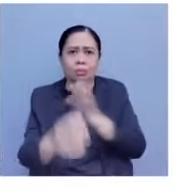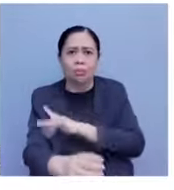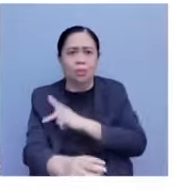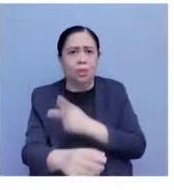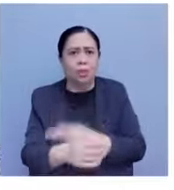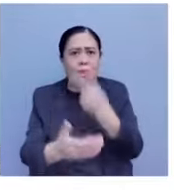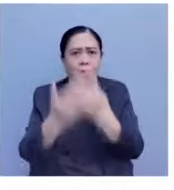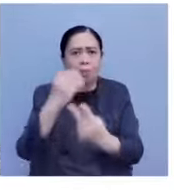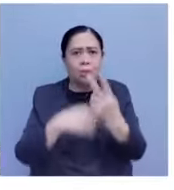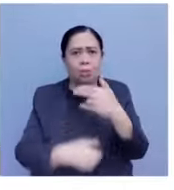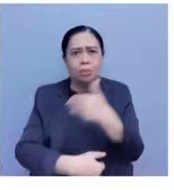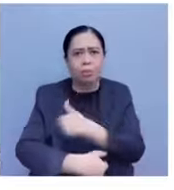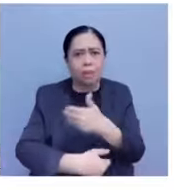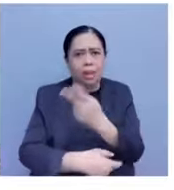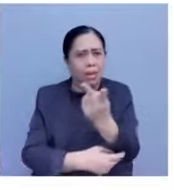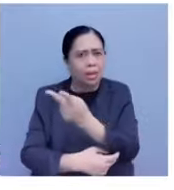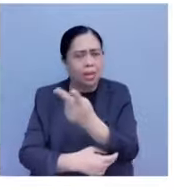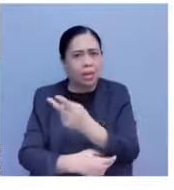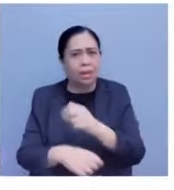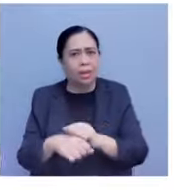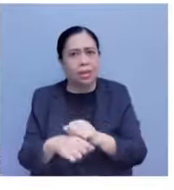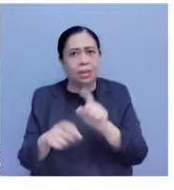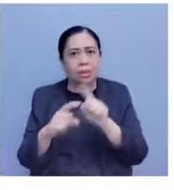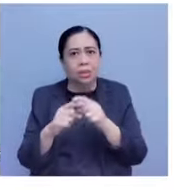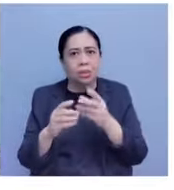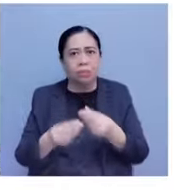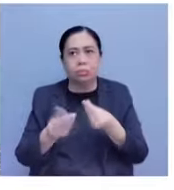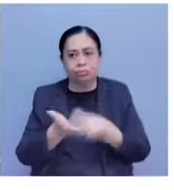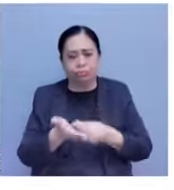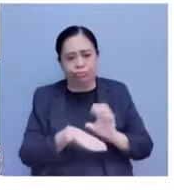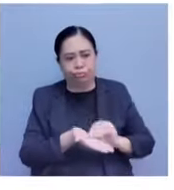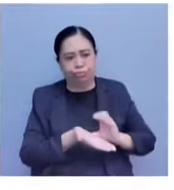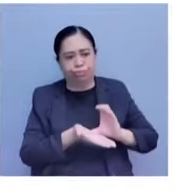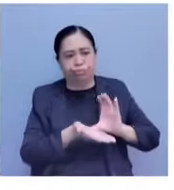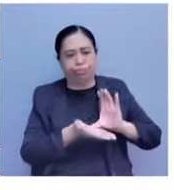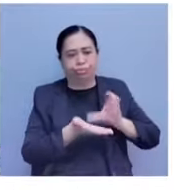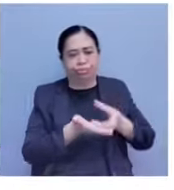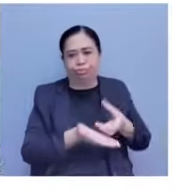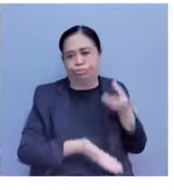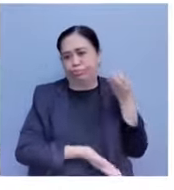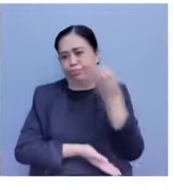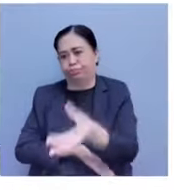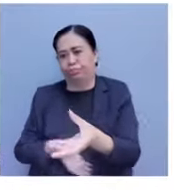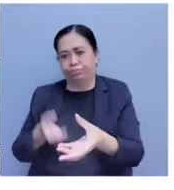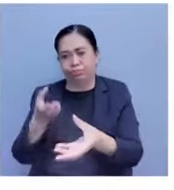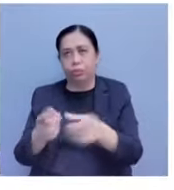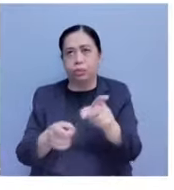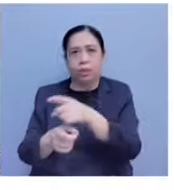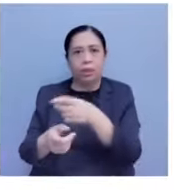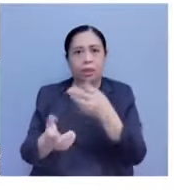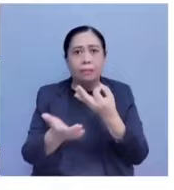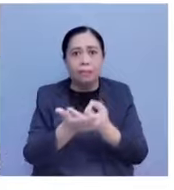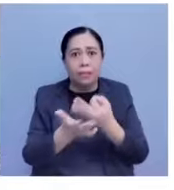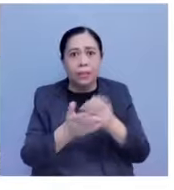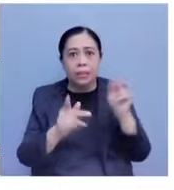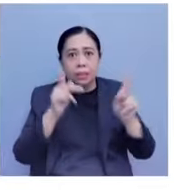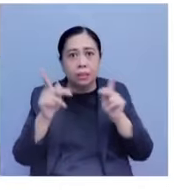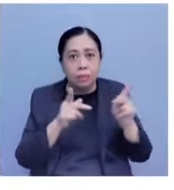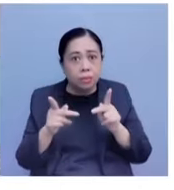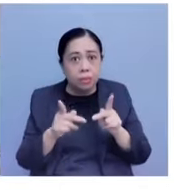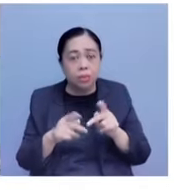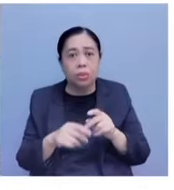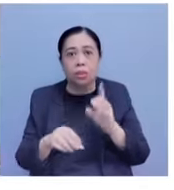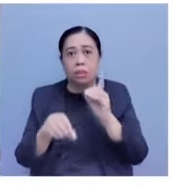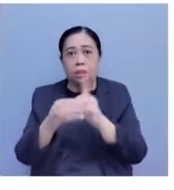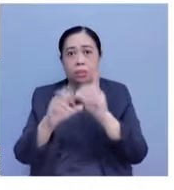both banks to spend or to risk the money of the bank itself, which are public funds, or the depositors